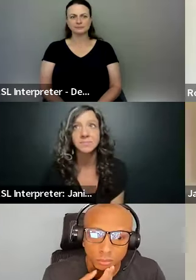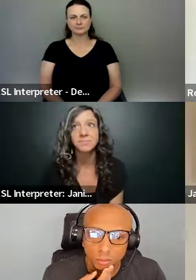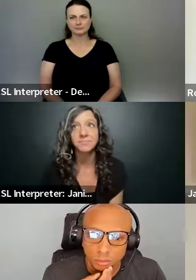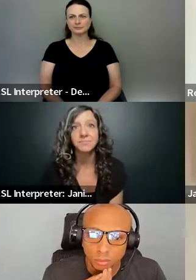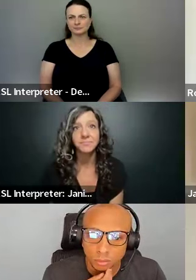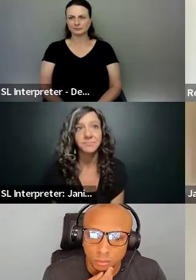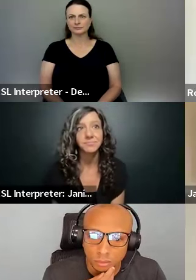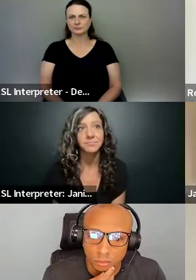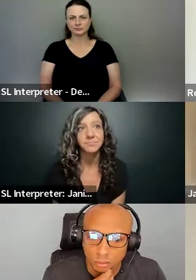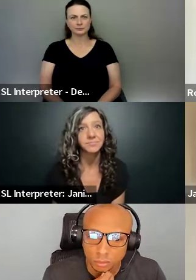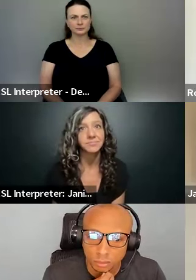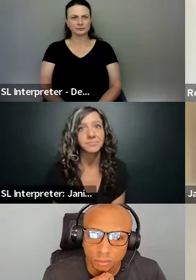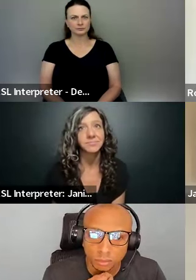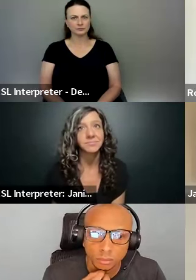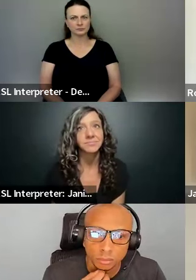Got it.